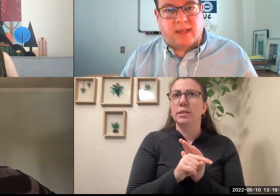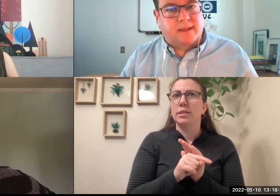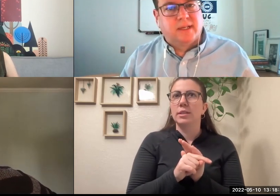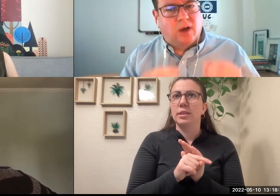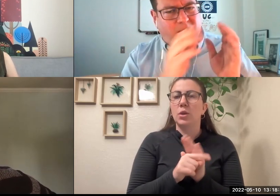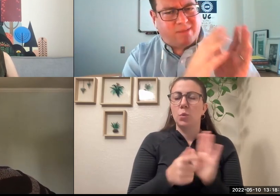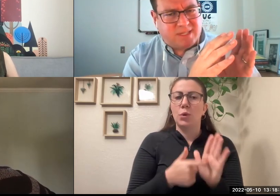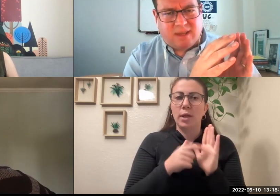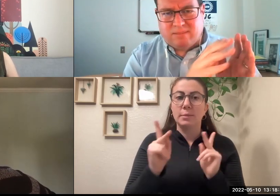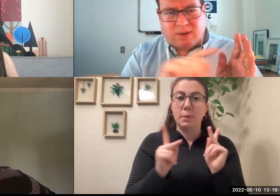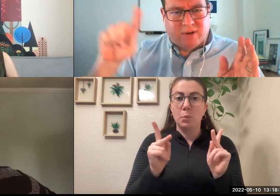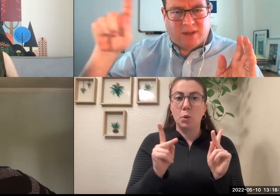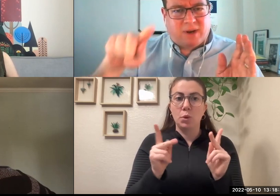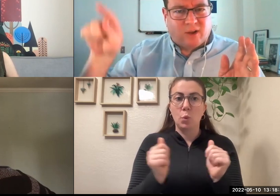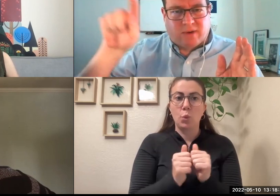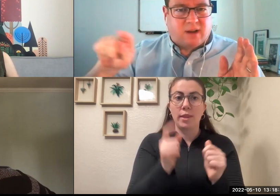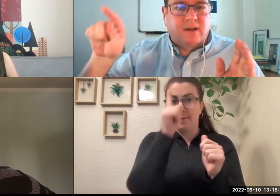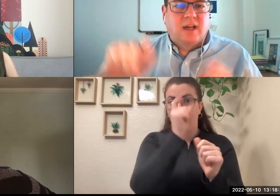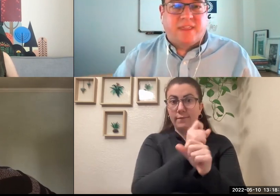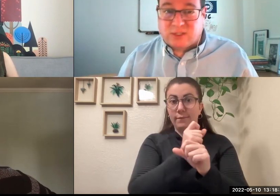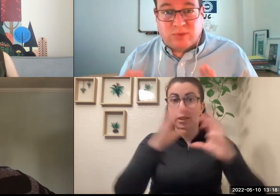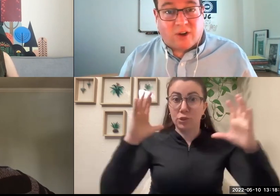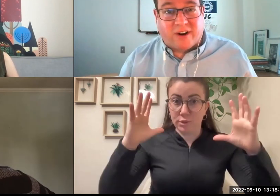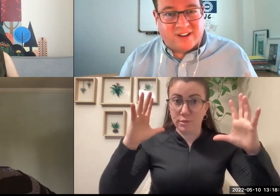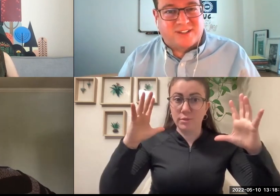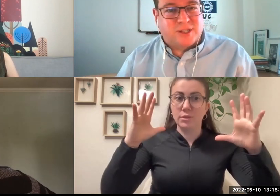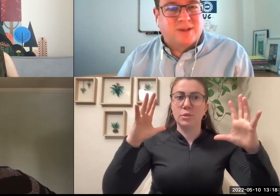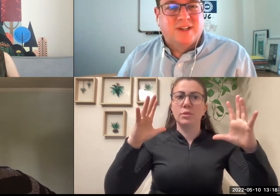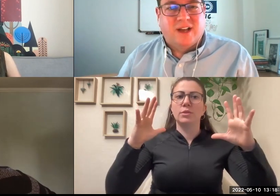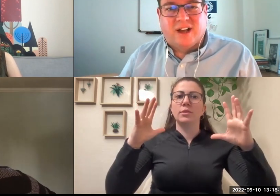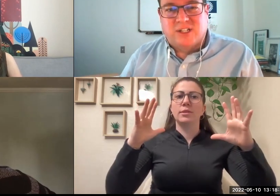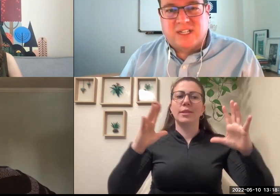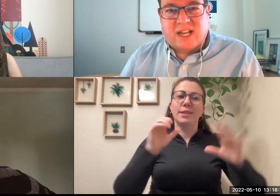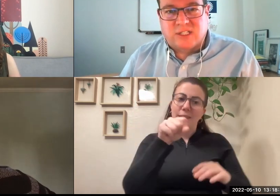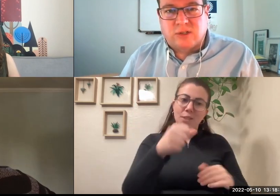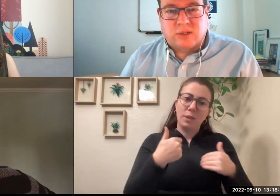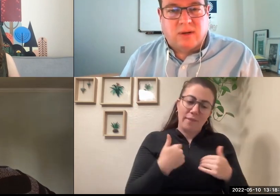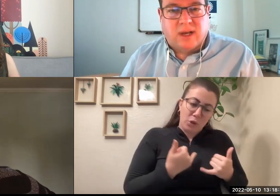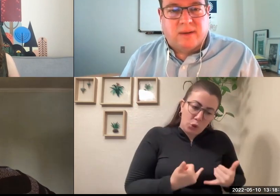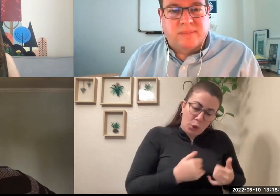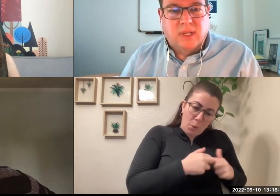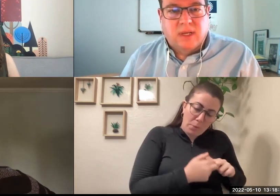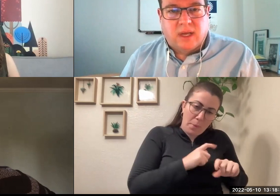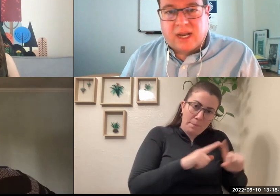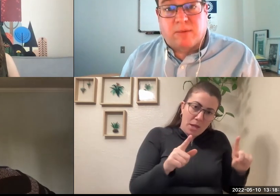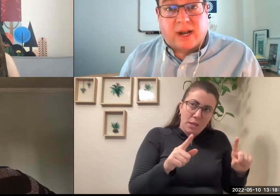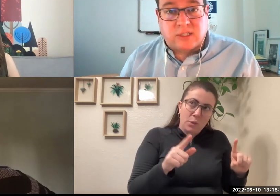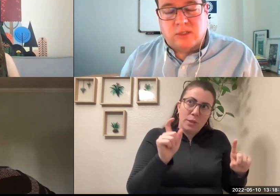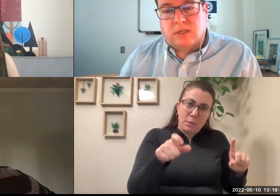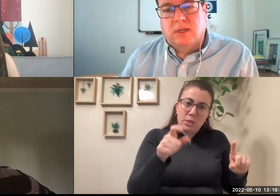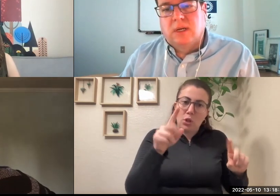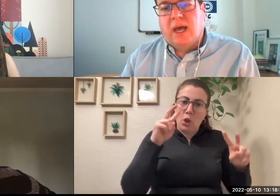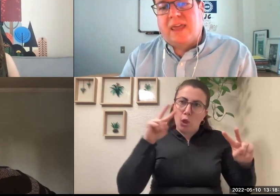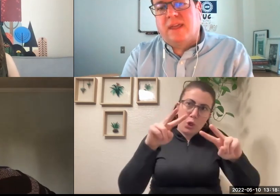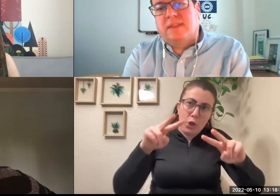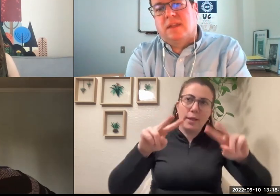to say like, okay, we have this thing, but really we're heading over here. And that's really hard to do just in any institution, any democratic